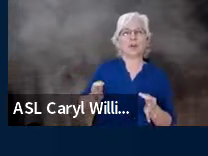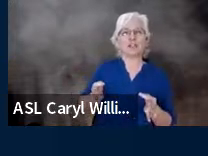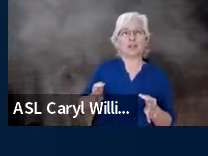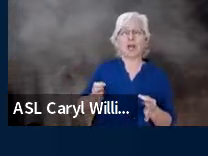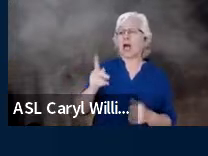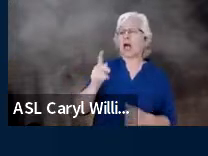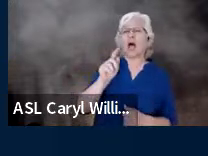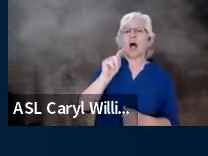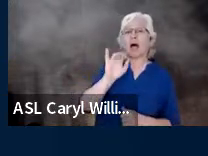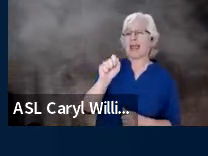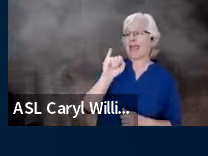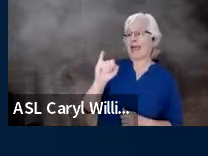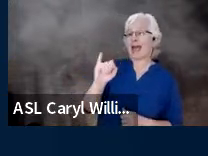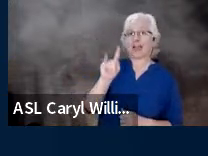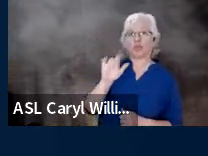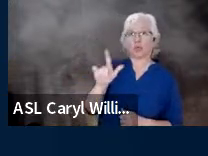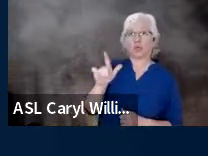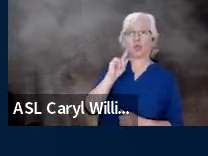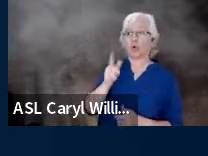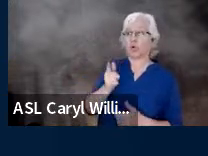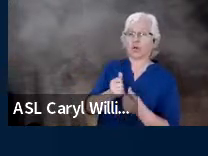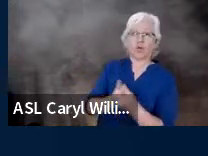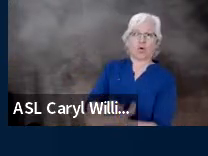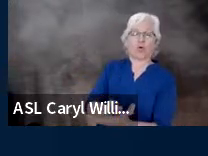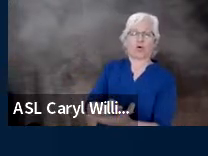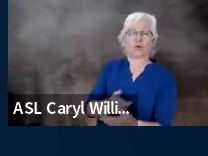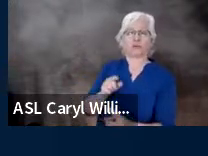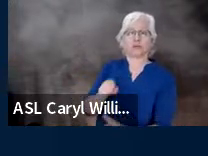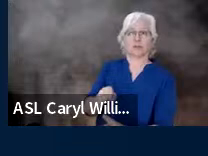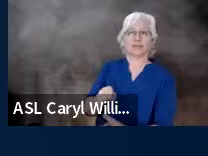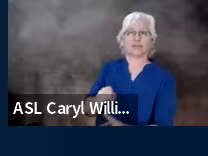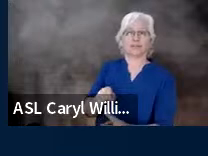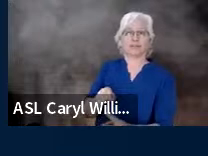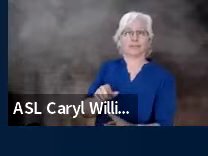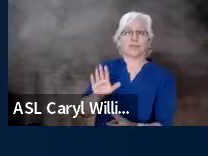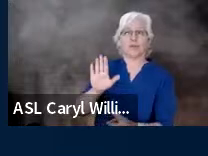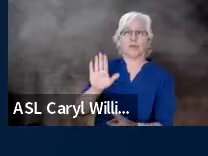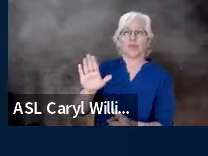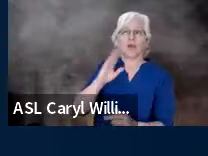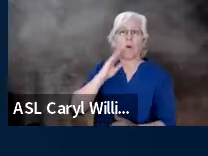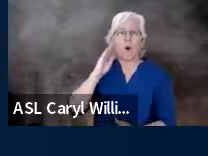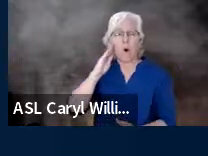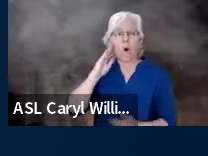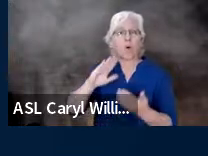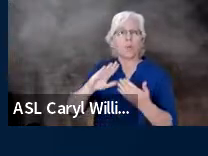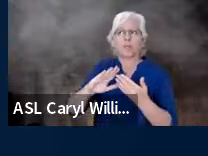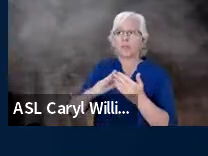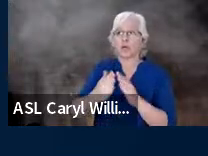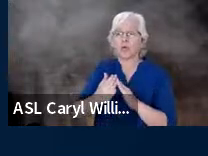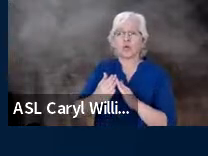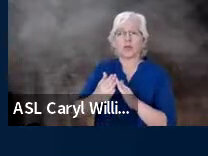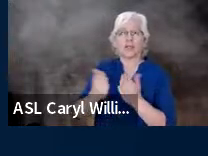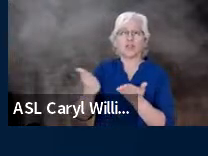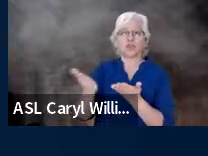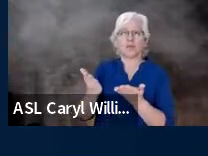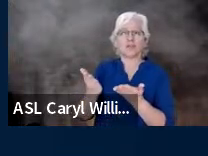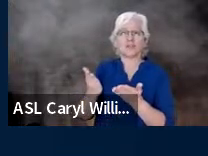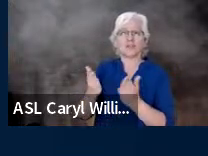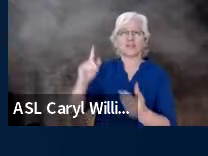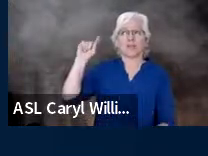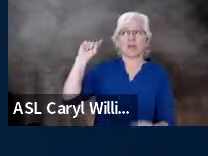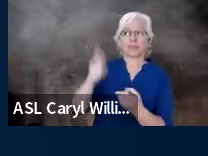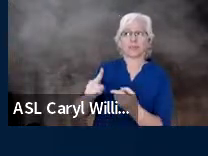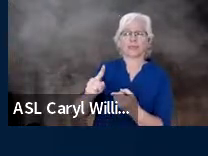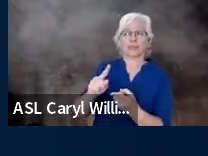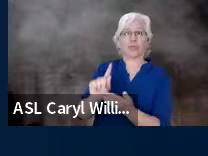to a person, as Henry mentioned, having their, home or community-based services, their hours really significantly reduced, which